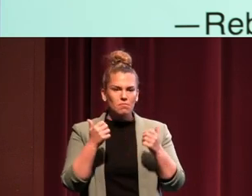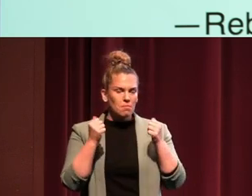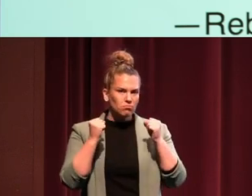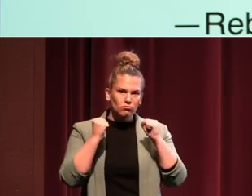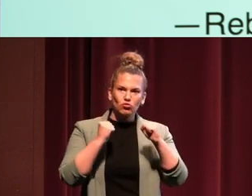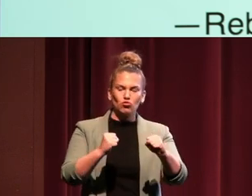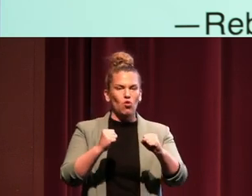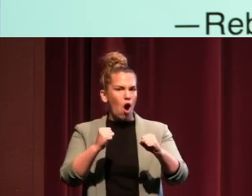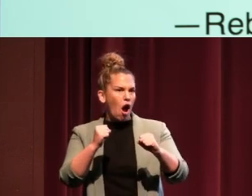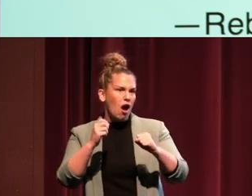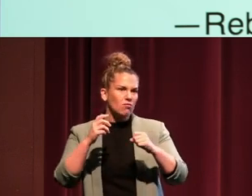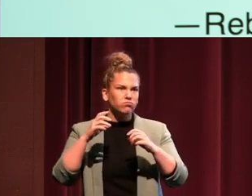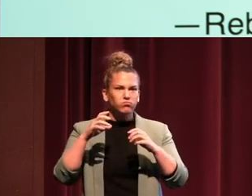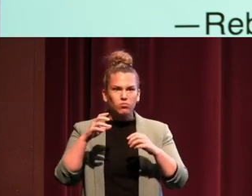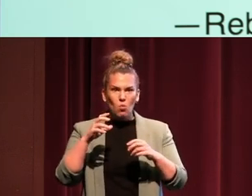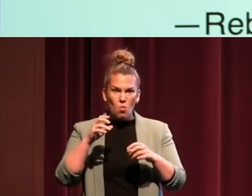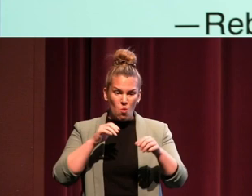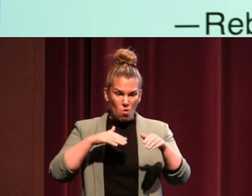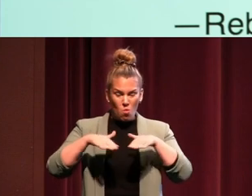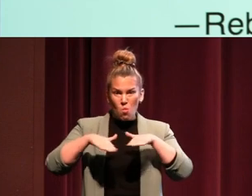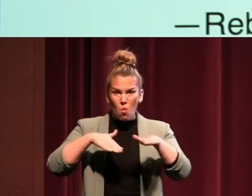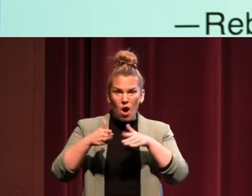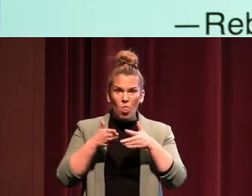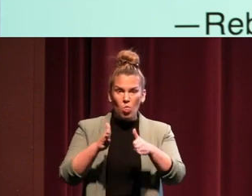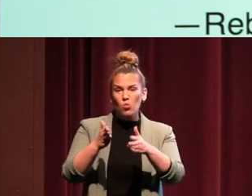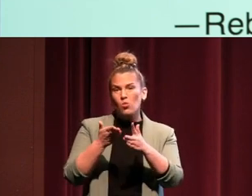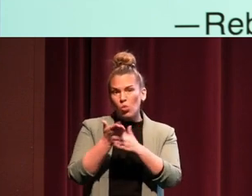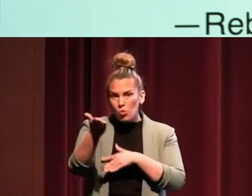she did the Oregon Trail as a single woman.